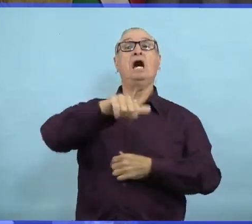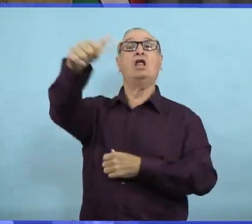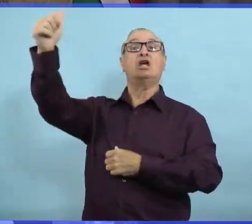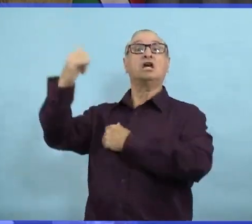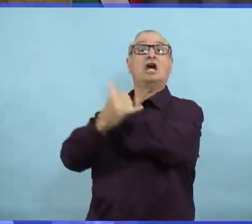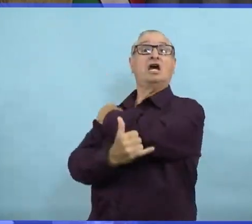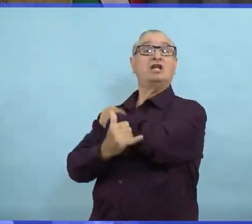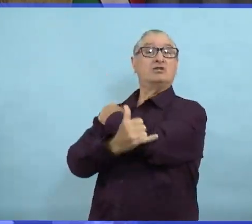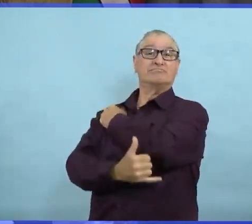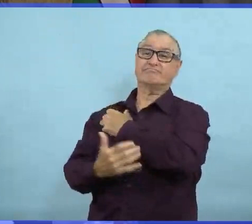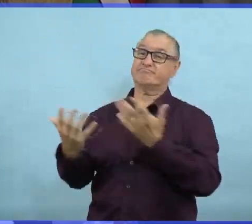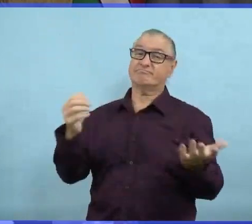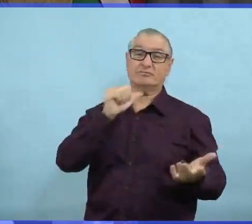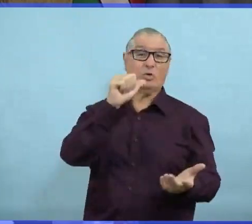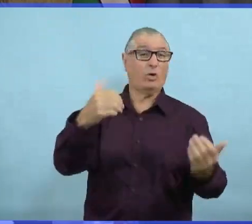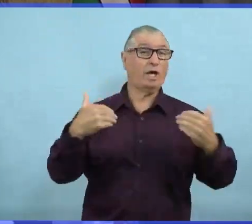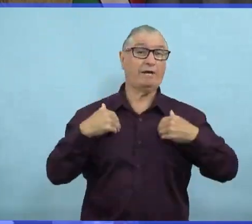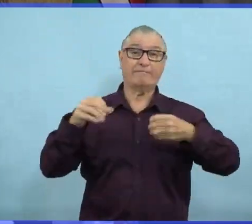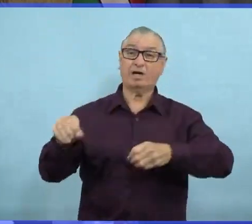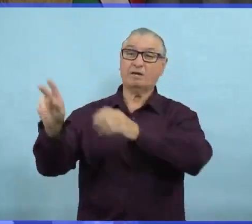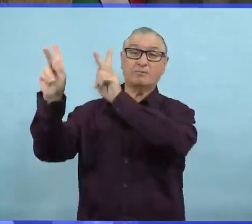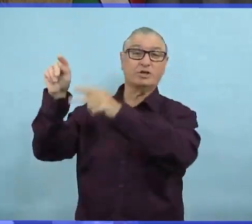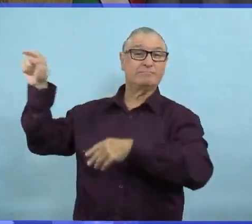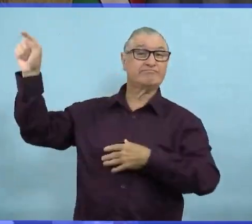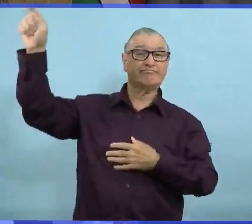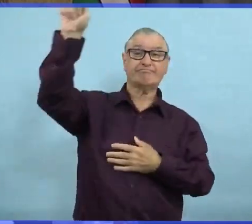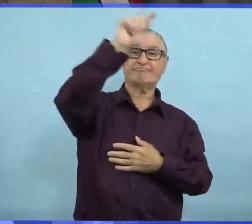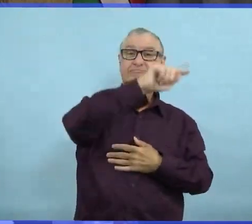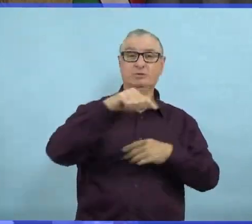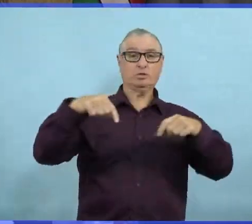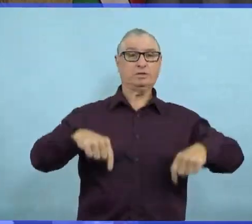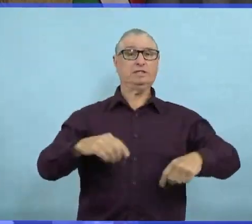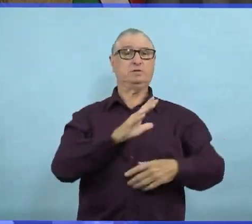people do that. So many immigrants to Canada, so many people